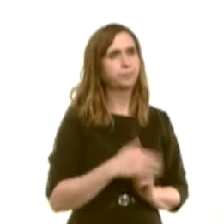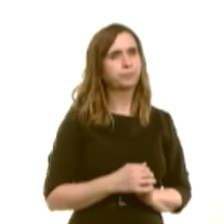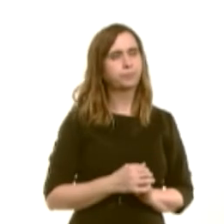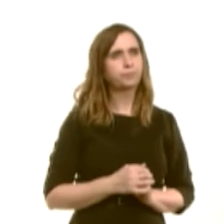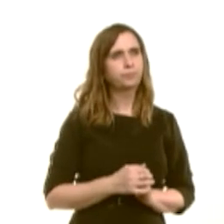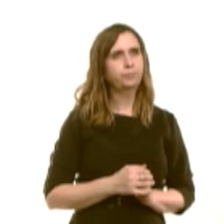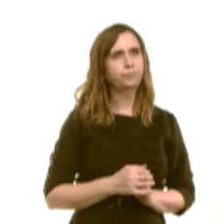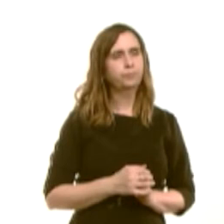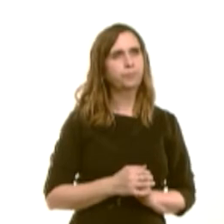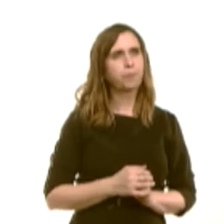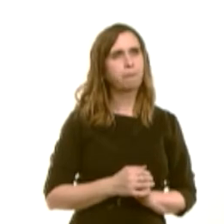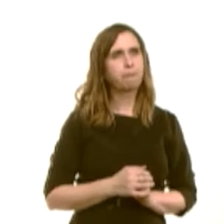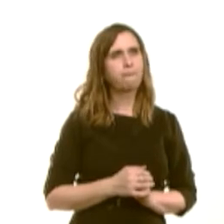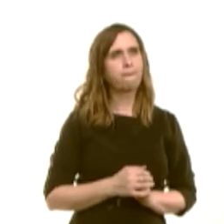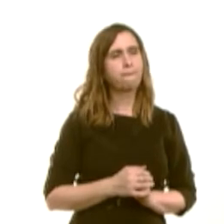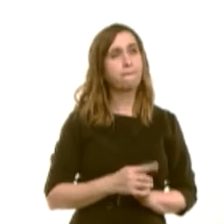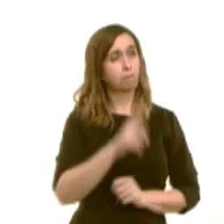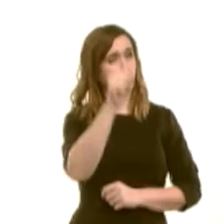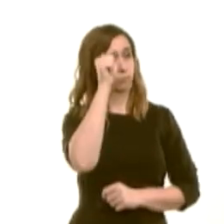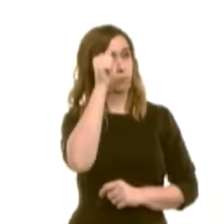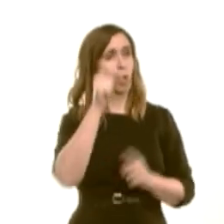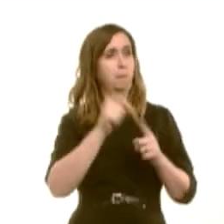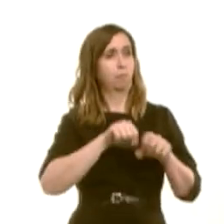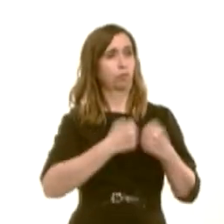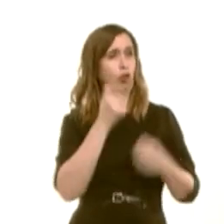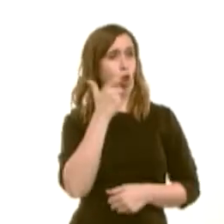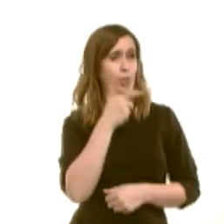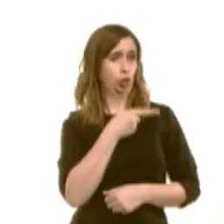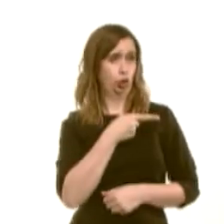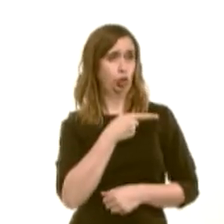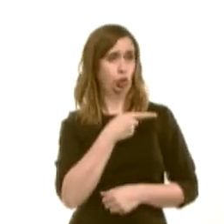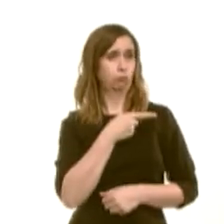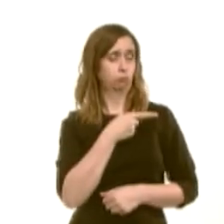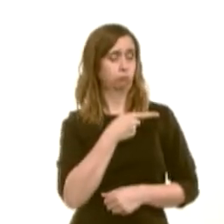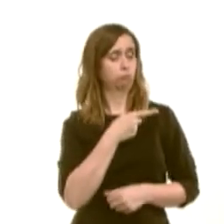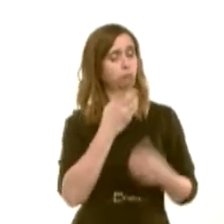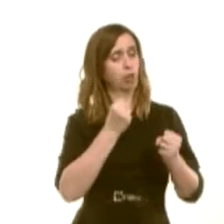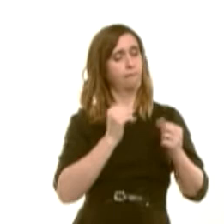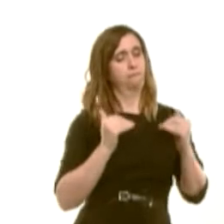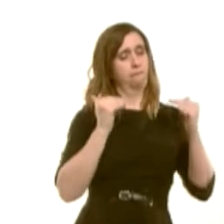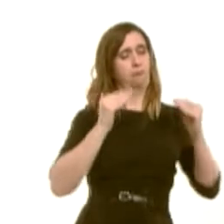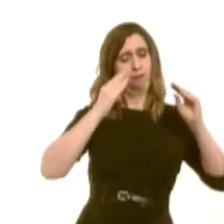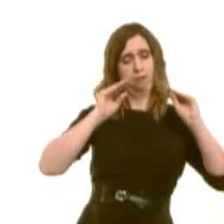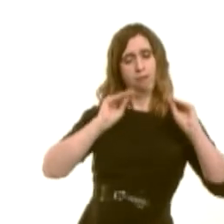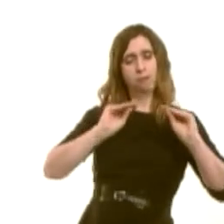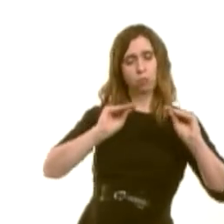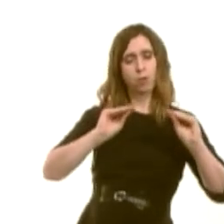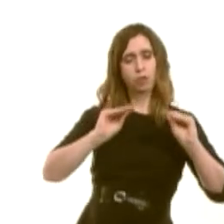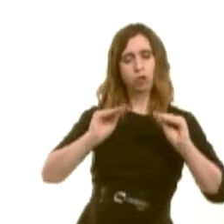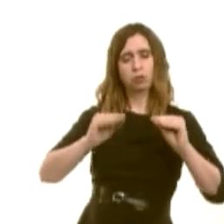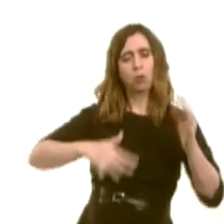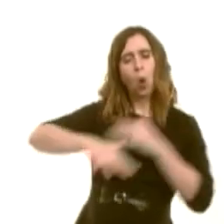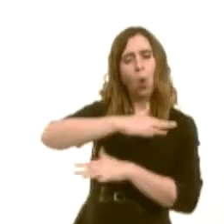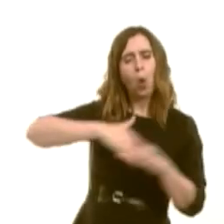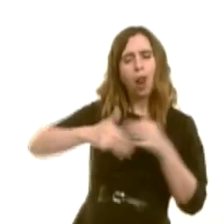Thank you, Presiding Officer. First Minister, as you're aware, Pembrokeshire College provide higher education courses for local people,